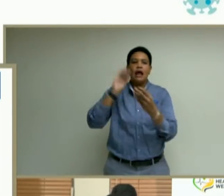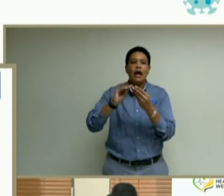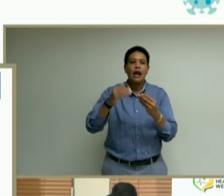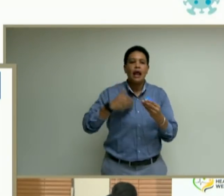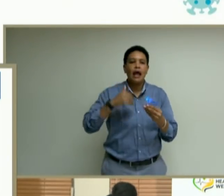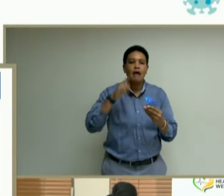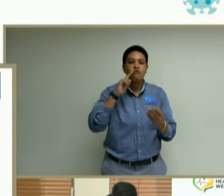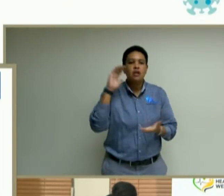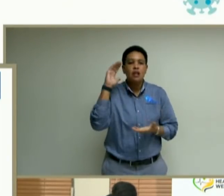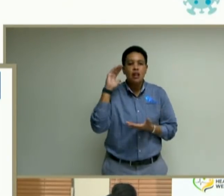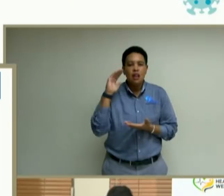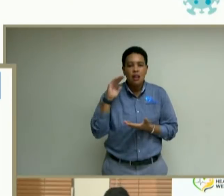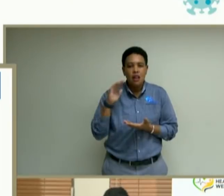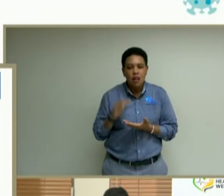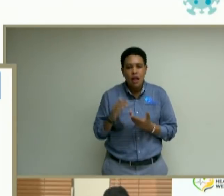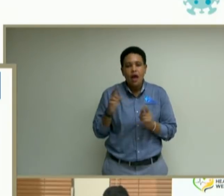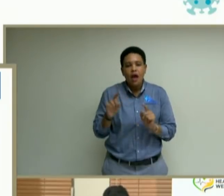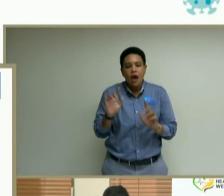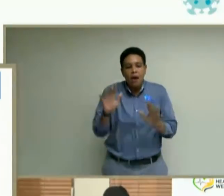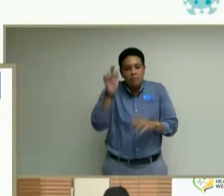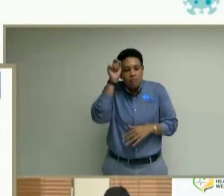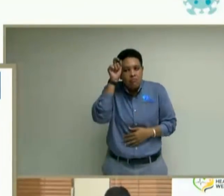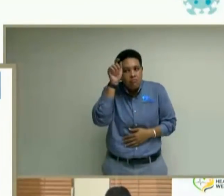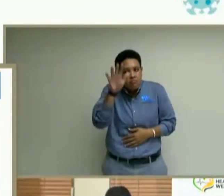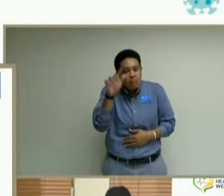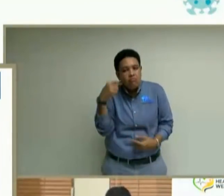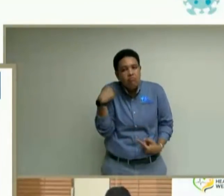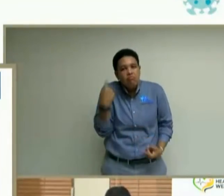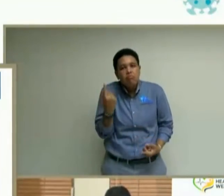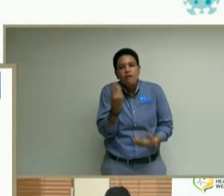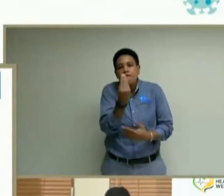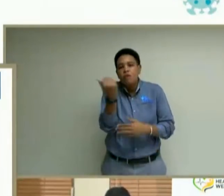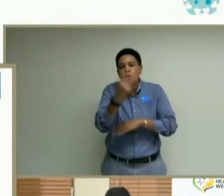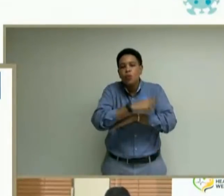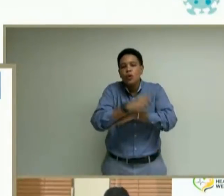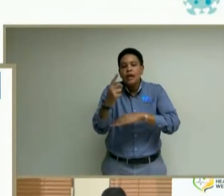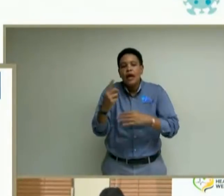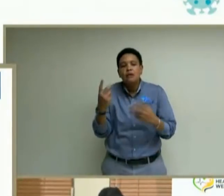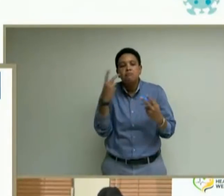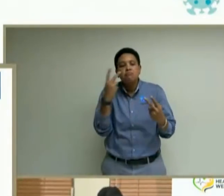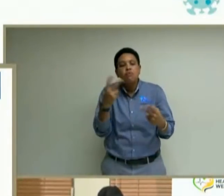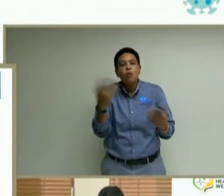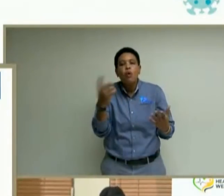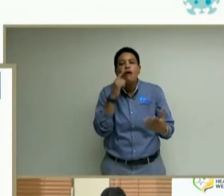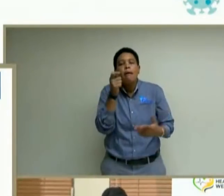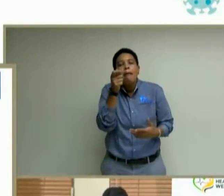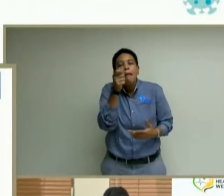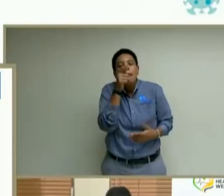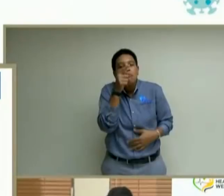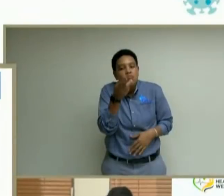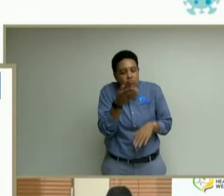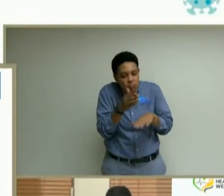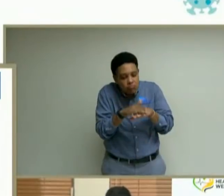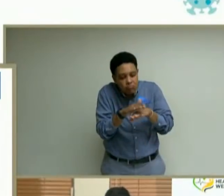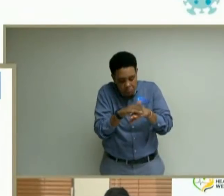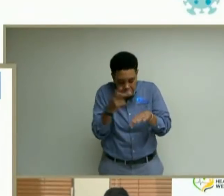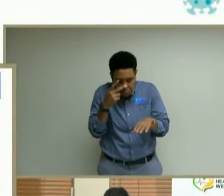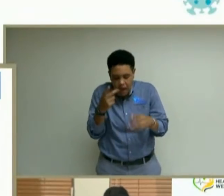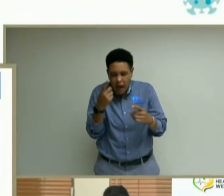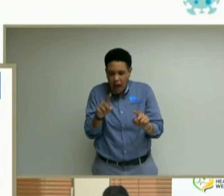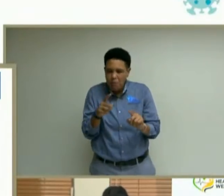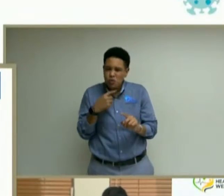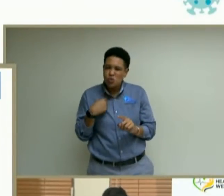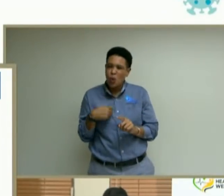gentle decrease in cases. However, over the last few days, there seems to be a slight increase in cases. So